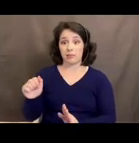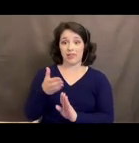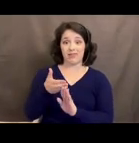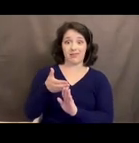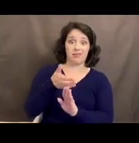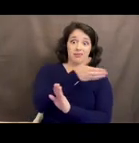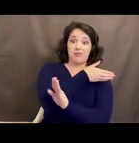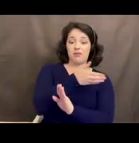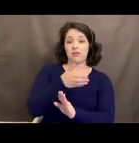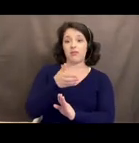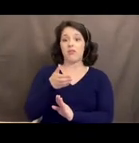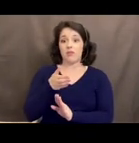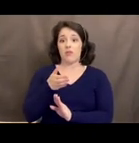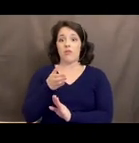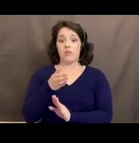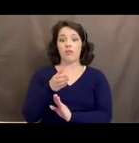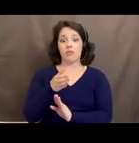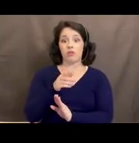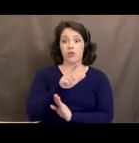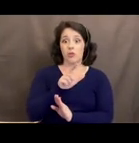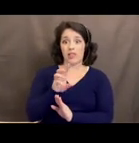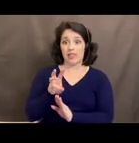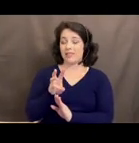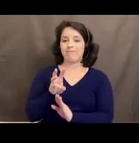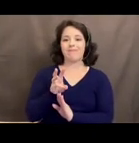one-time registration, right? So